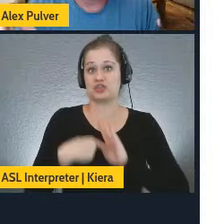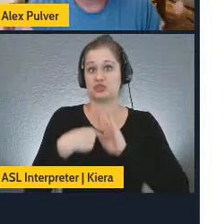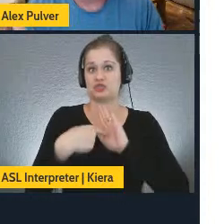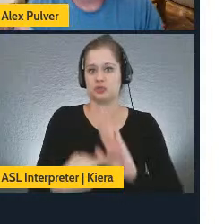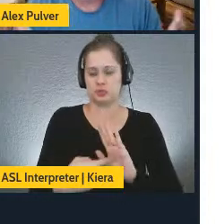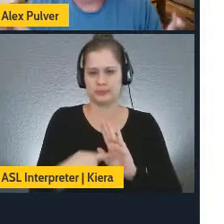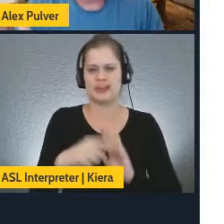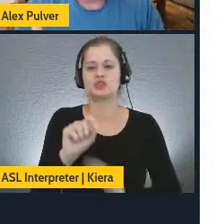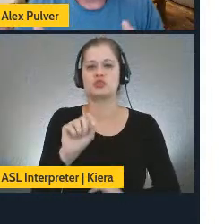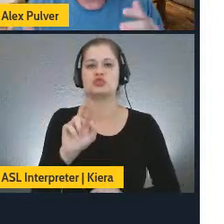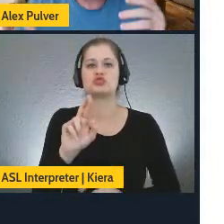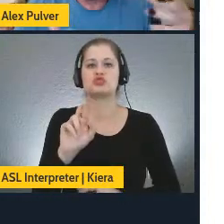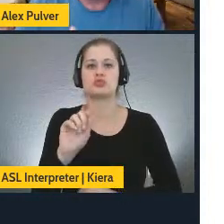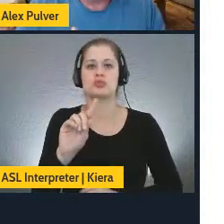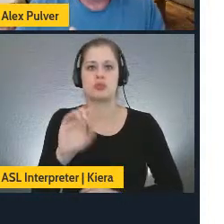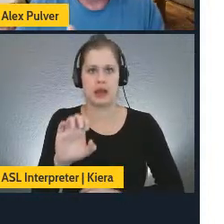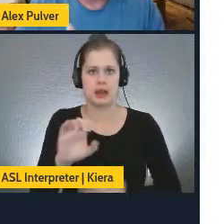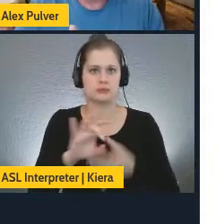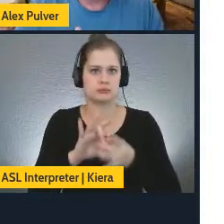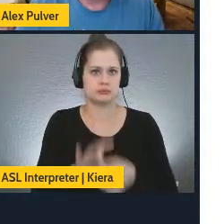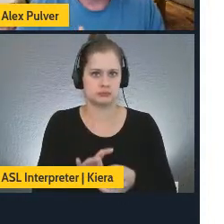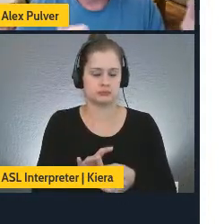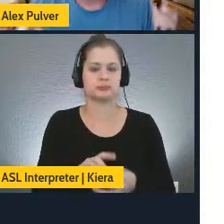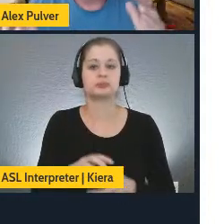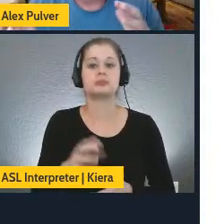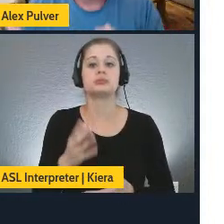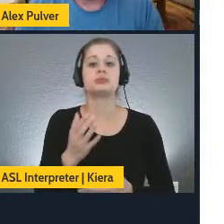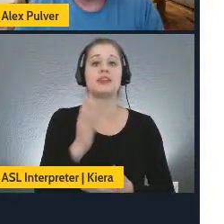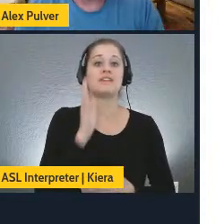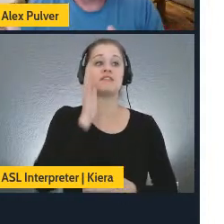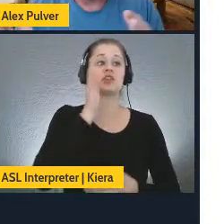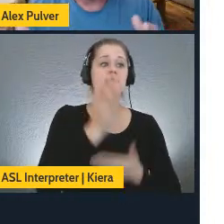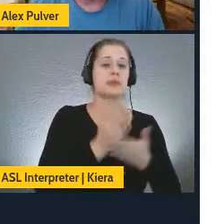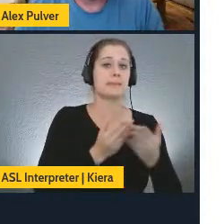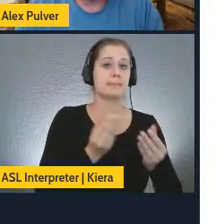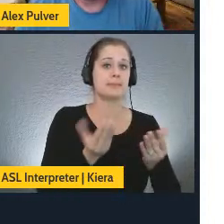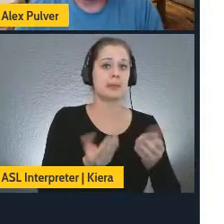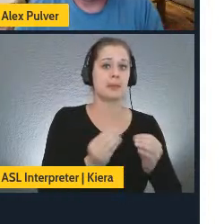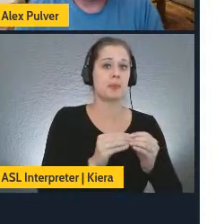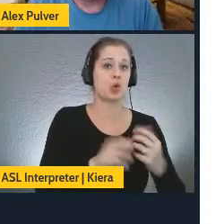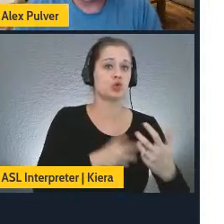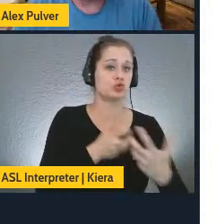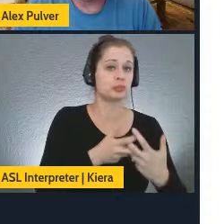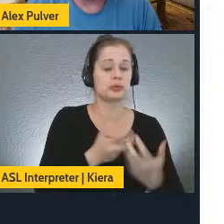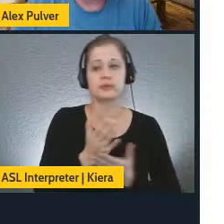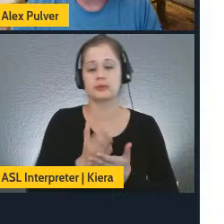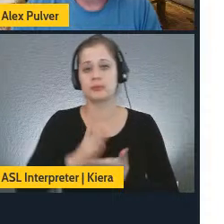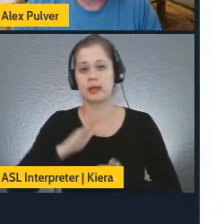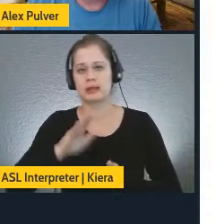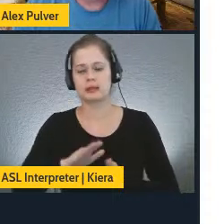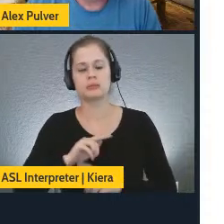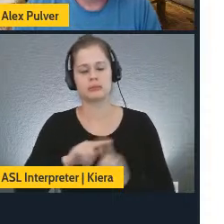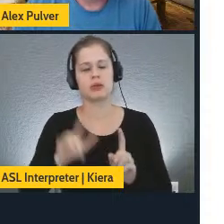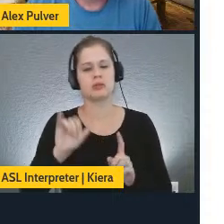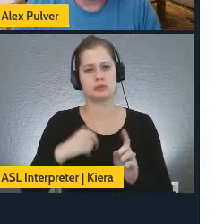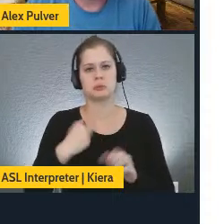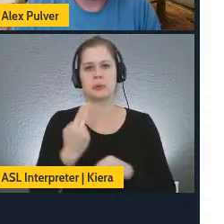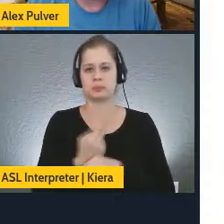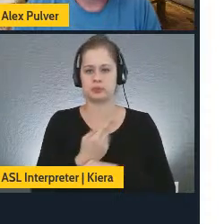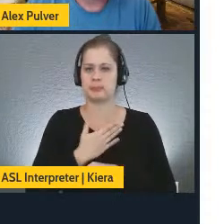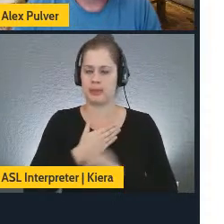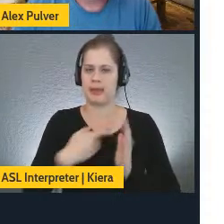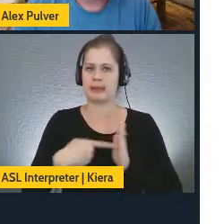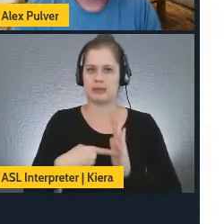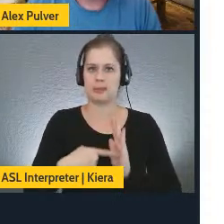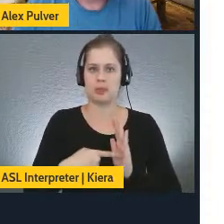right? Eventually, some of them might be more suitable, some of them less, but that's what I'm using here in this example down the